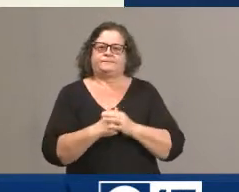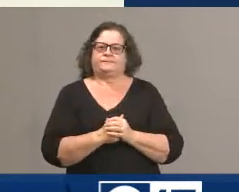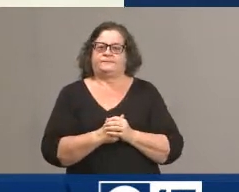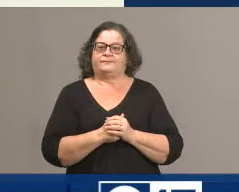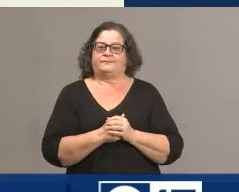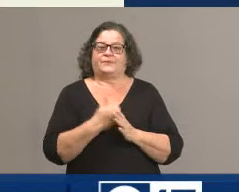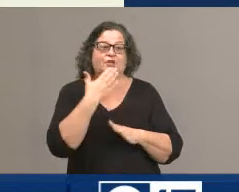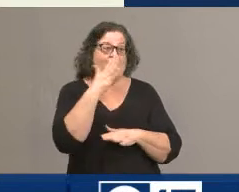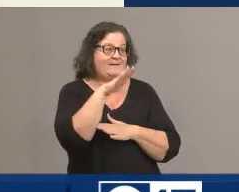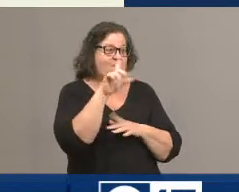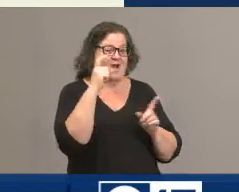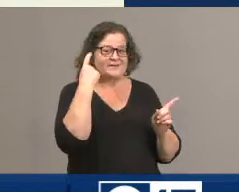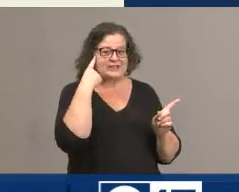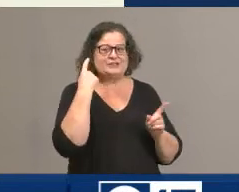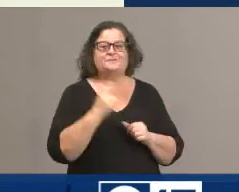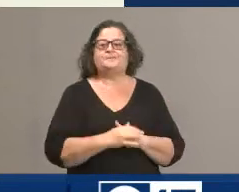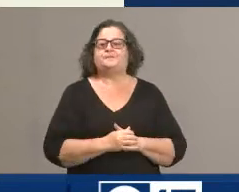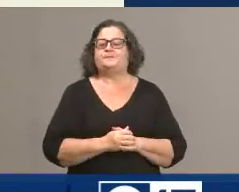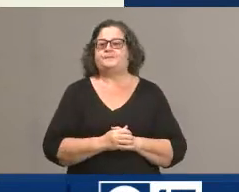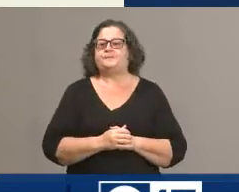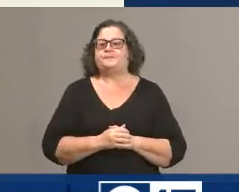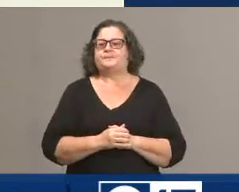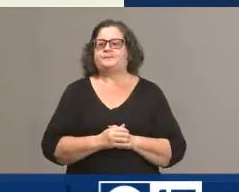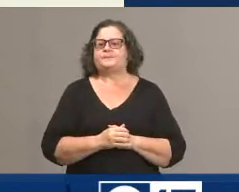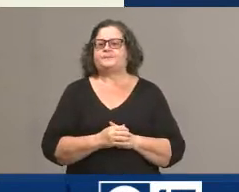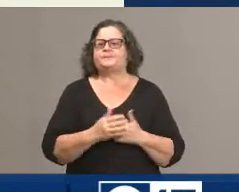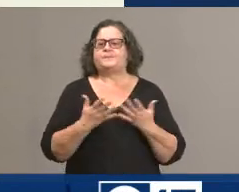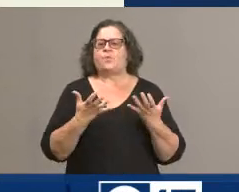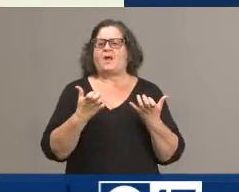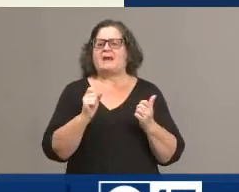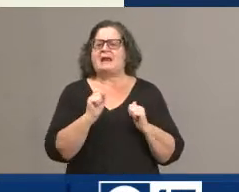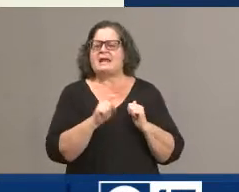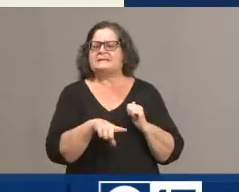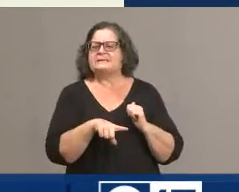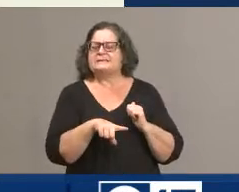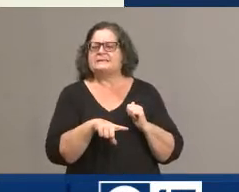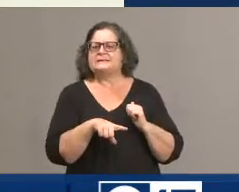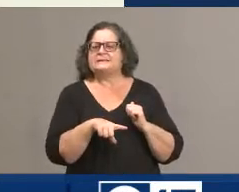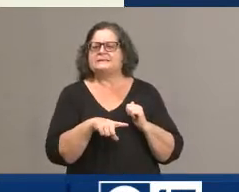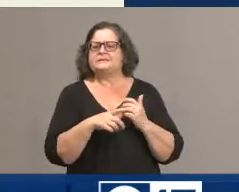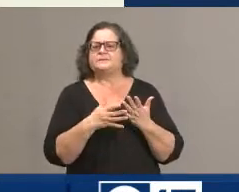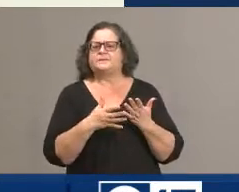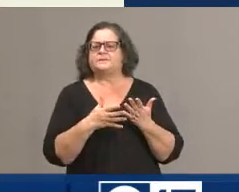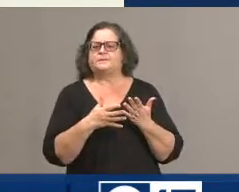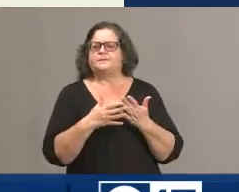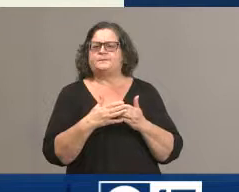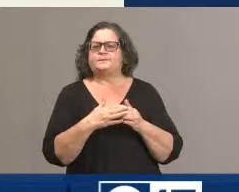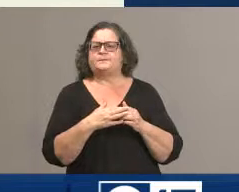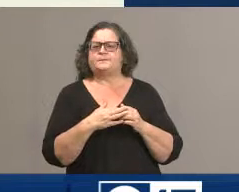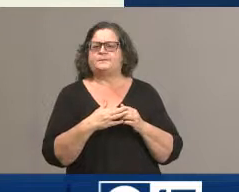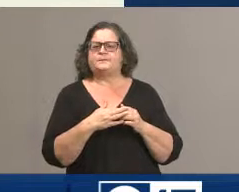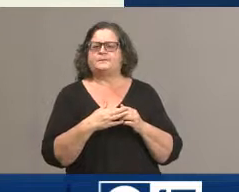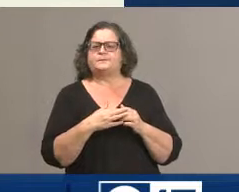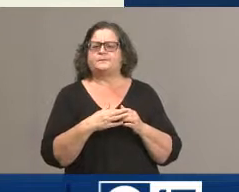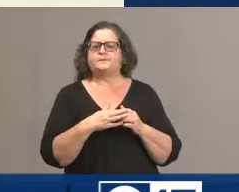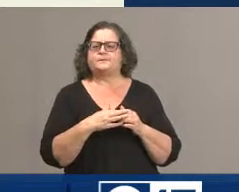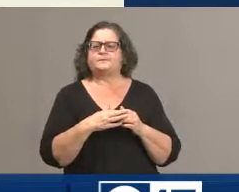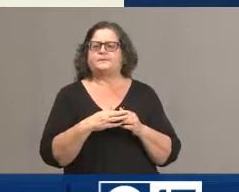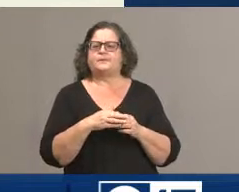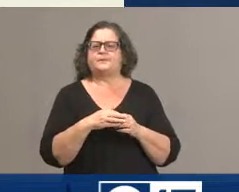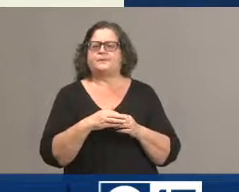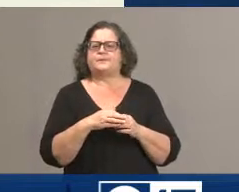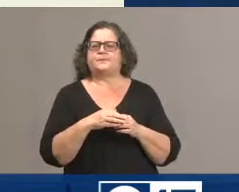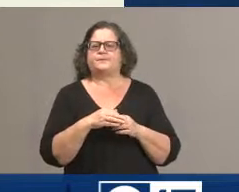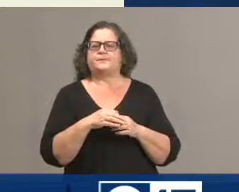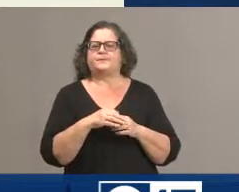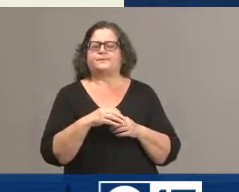Governor. Just want to ask you to follow up on enforcement. You've really not shown a lot of willingness to really crack down on